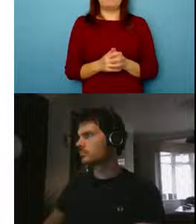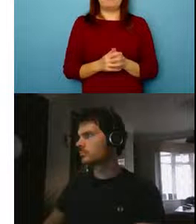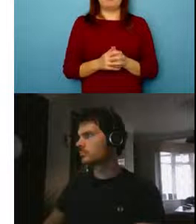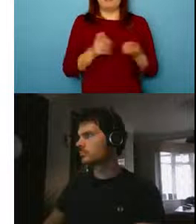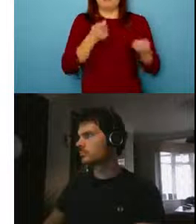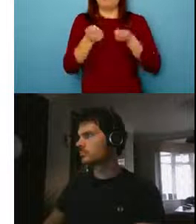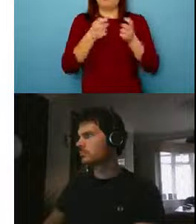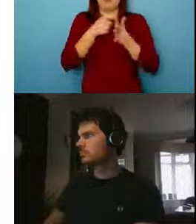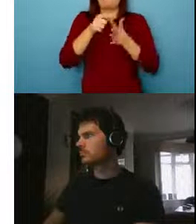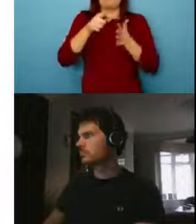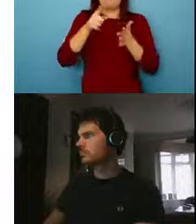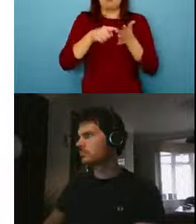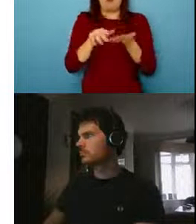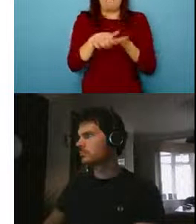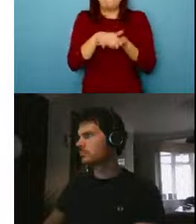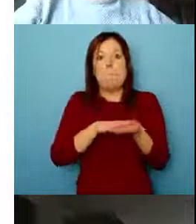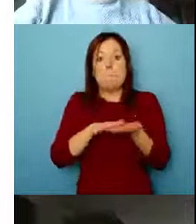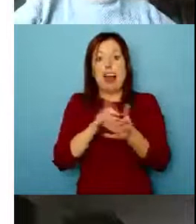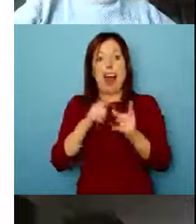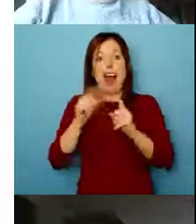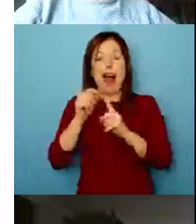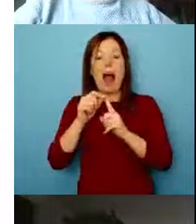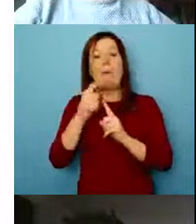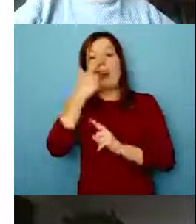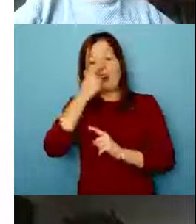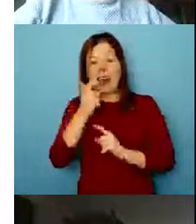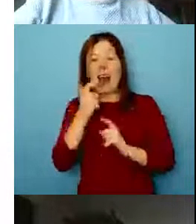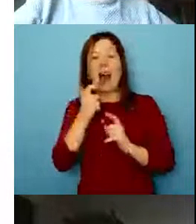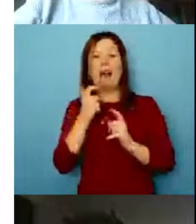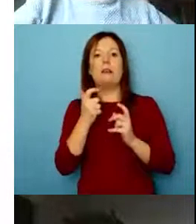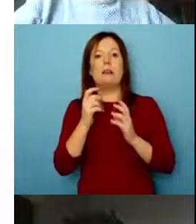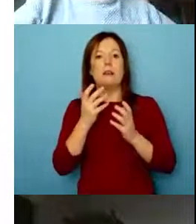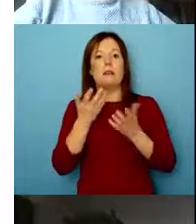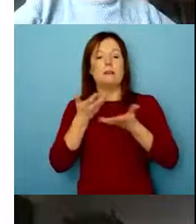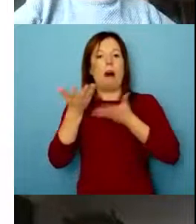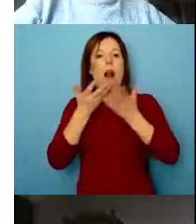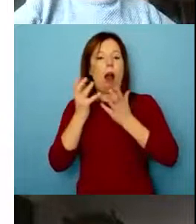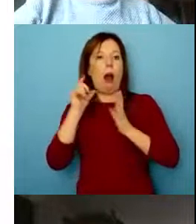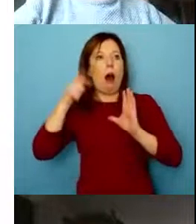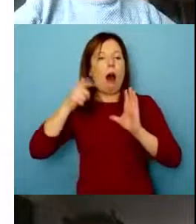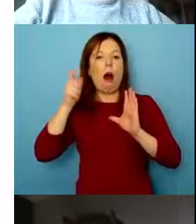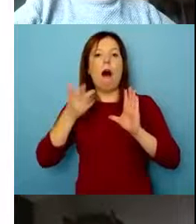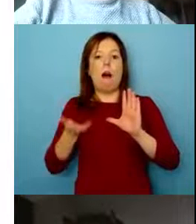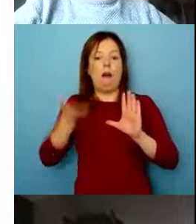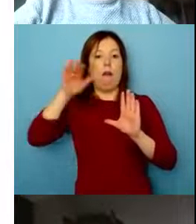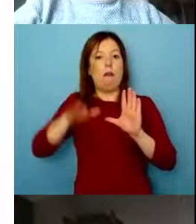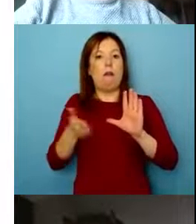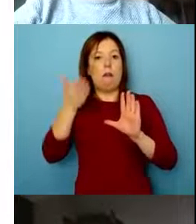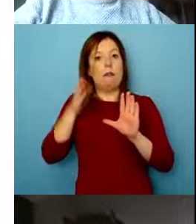which will allow the application to control the level of dialogue enhancement from within the HBB TV application.